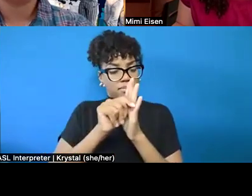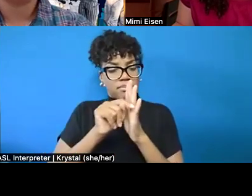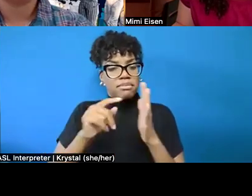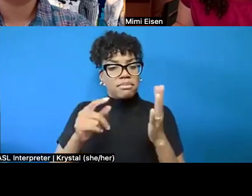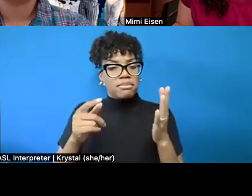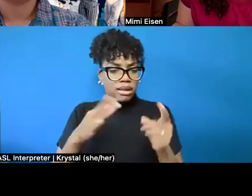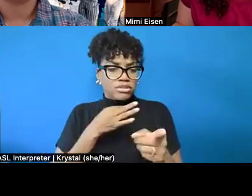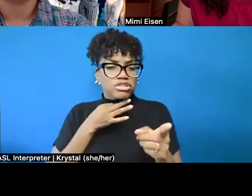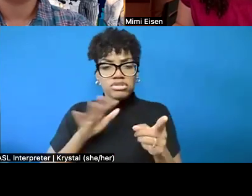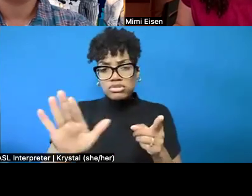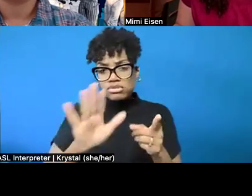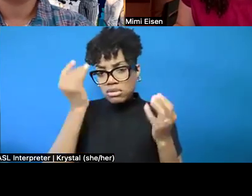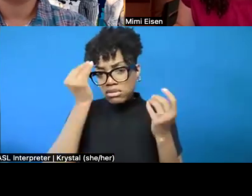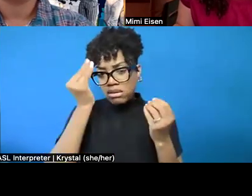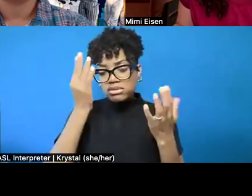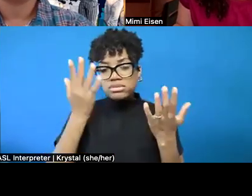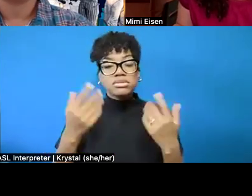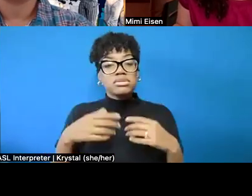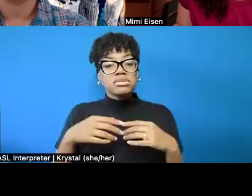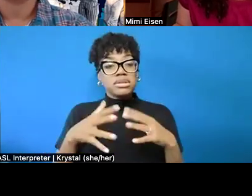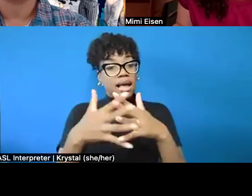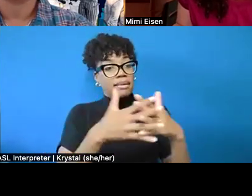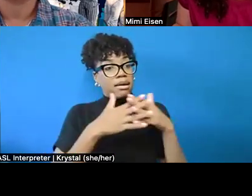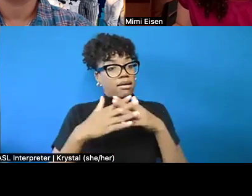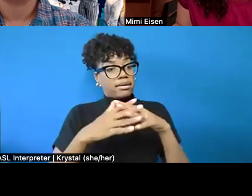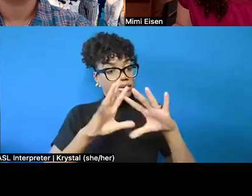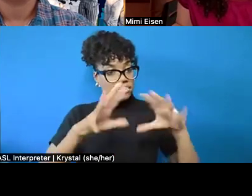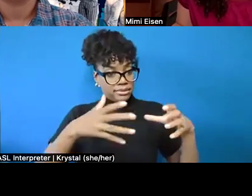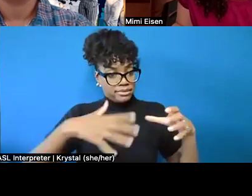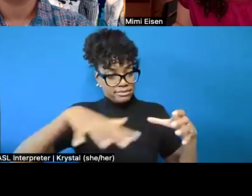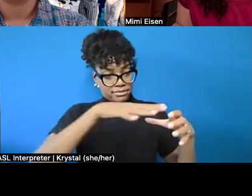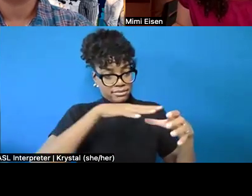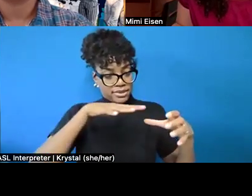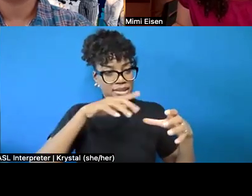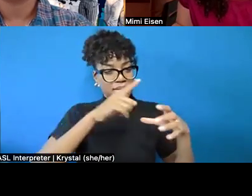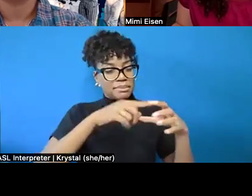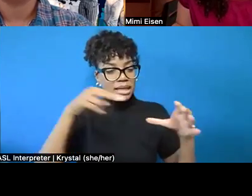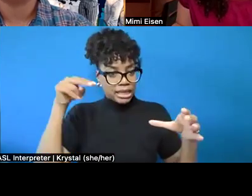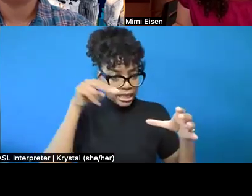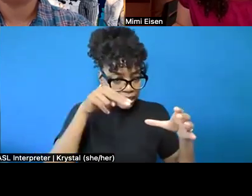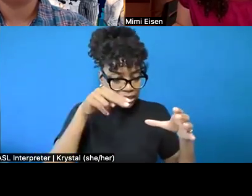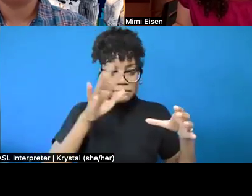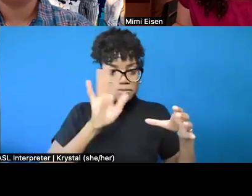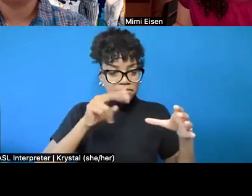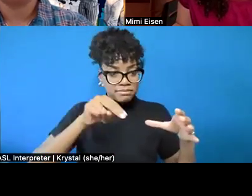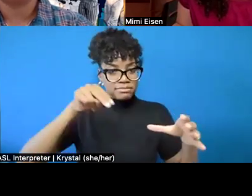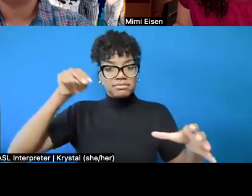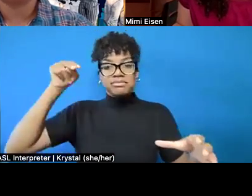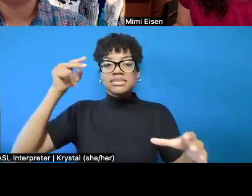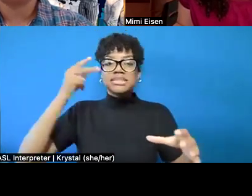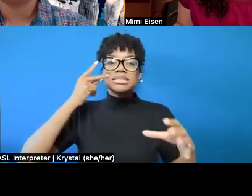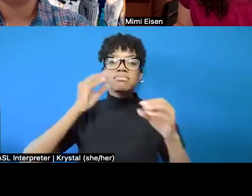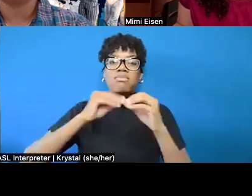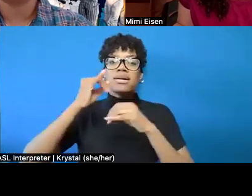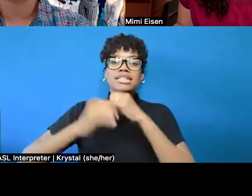the international context, right? That we are, one of the big arguments in Rethinking Schools and